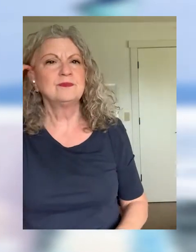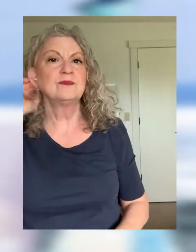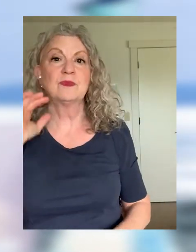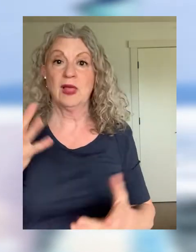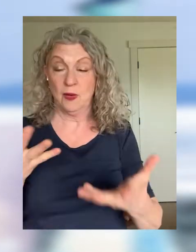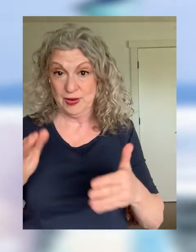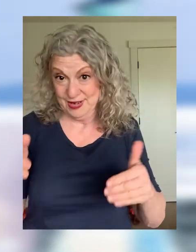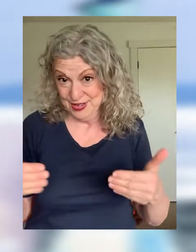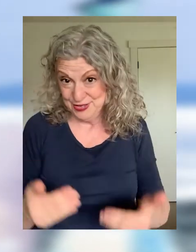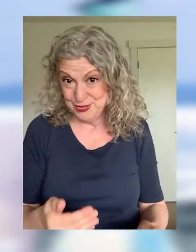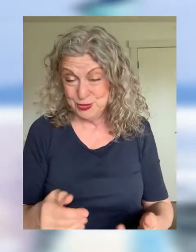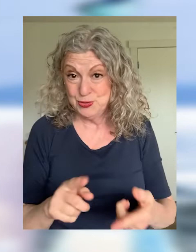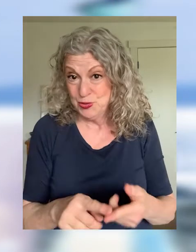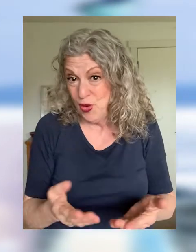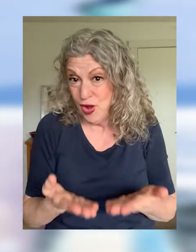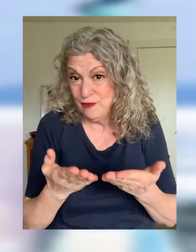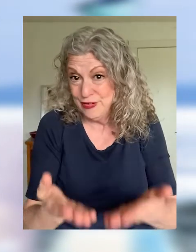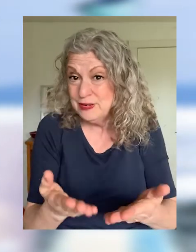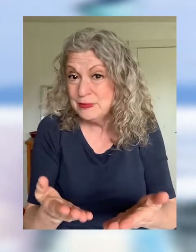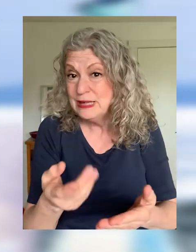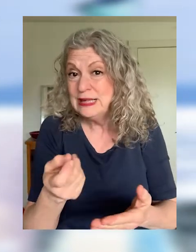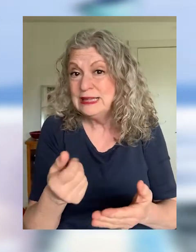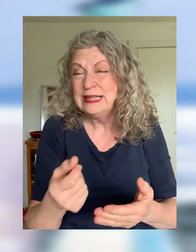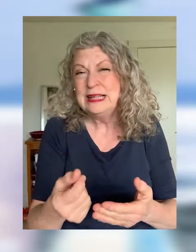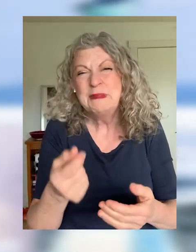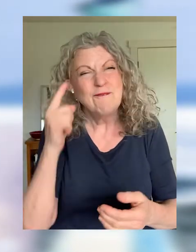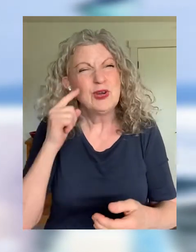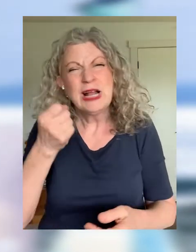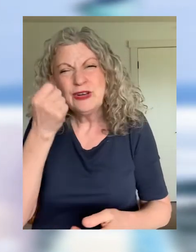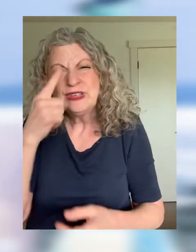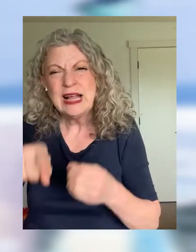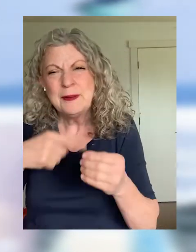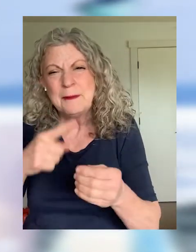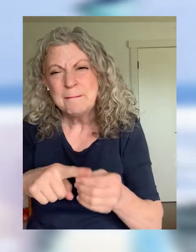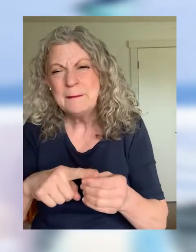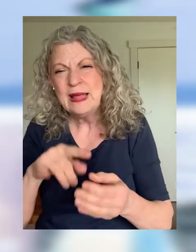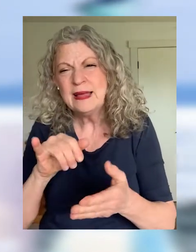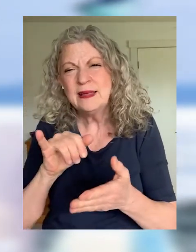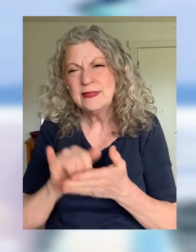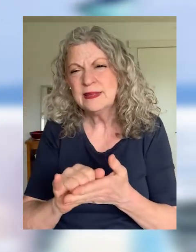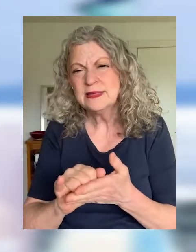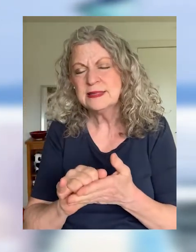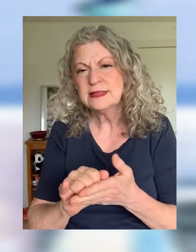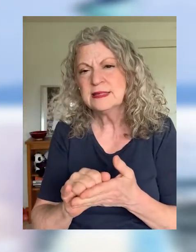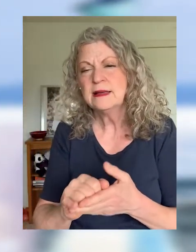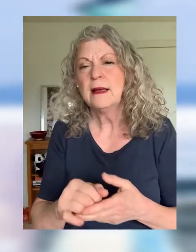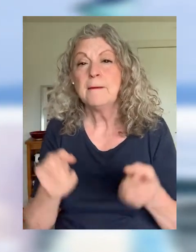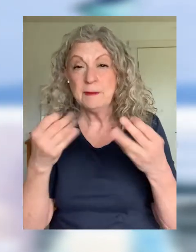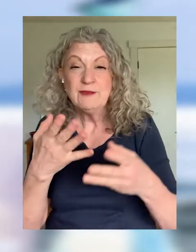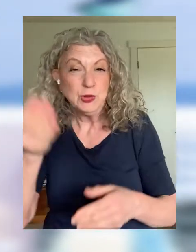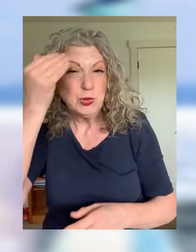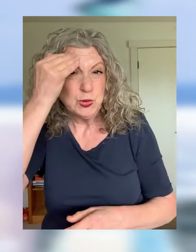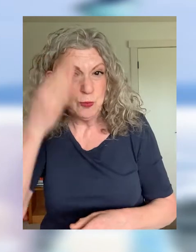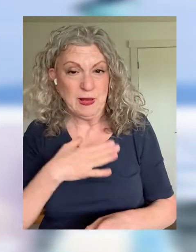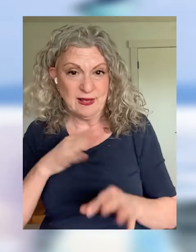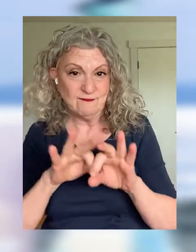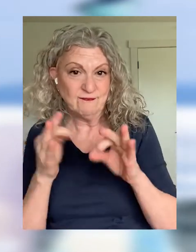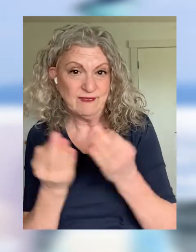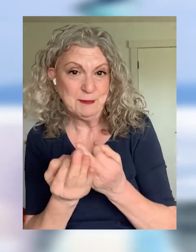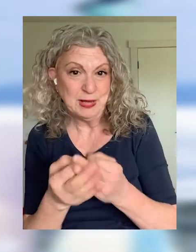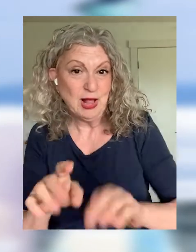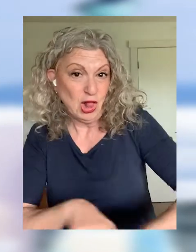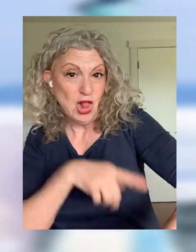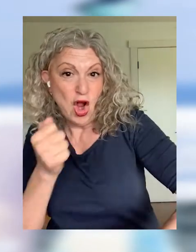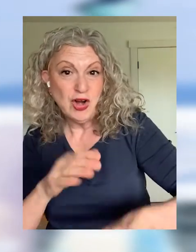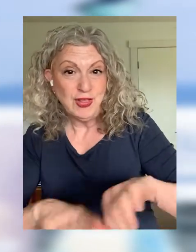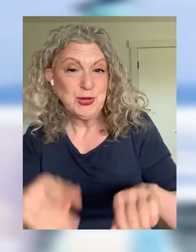I'd like to introduce myself to offer you a bit of context for the reflection on this text that I'm about to give. Many of you have known my family longer